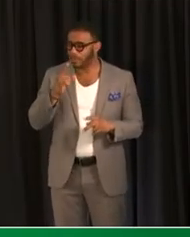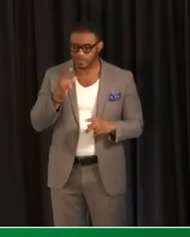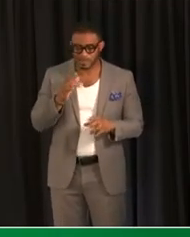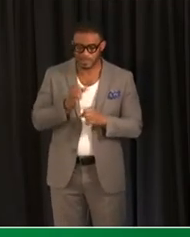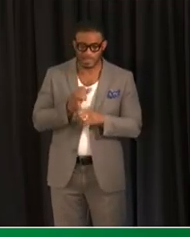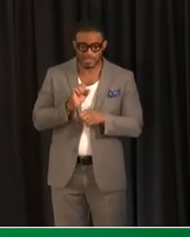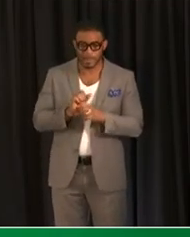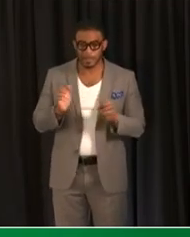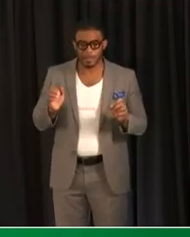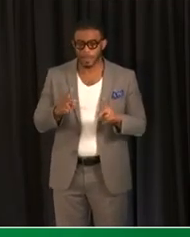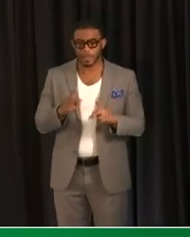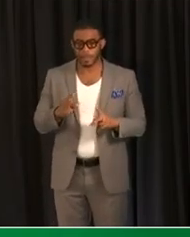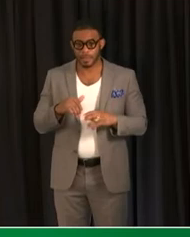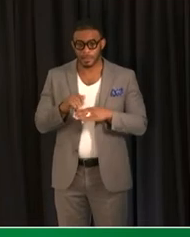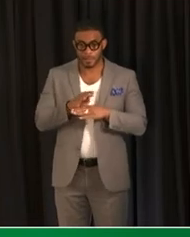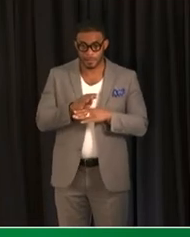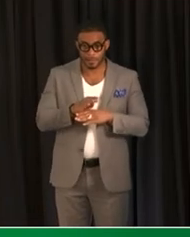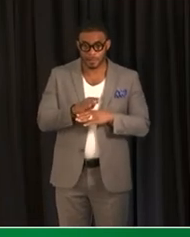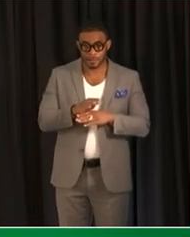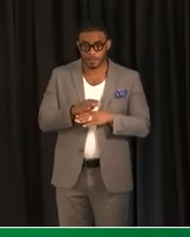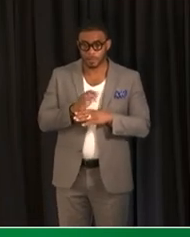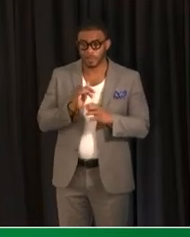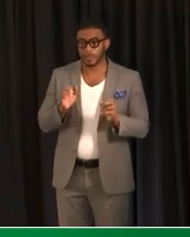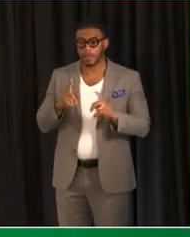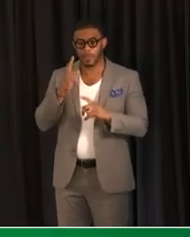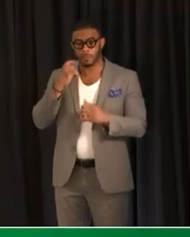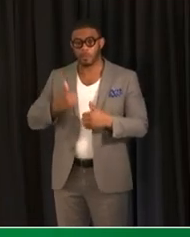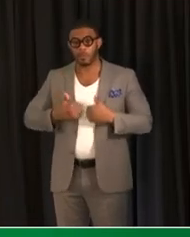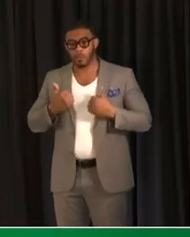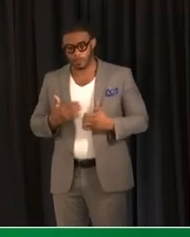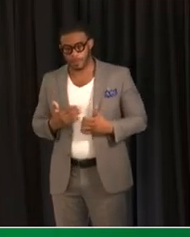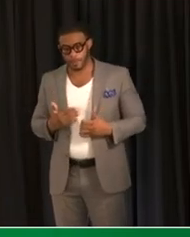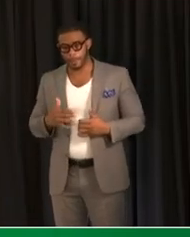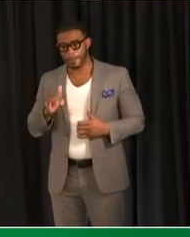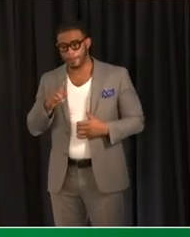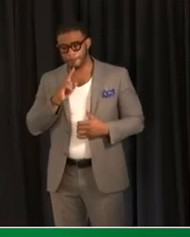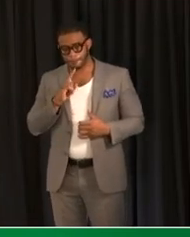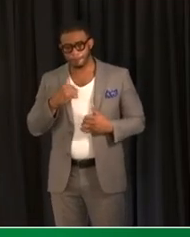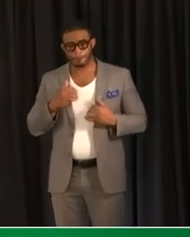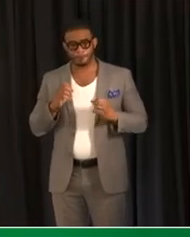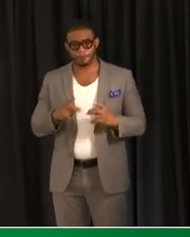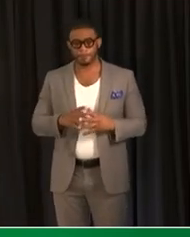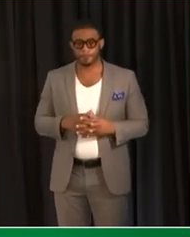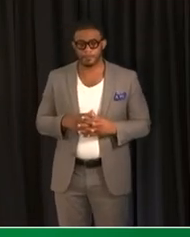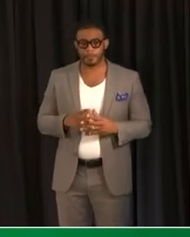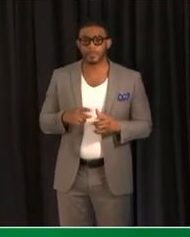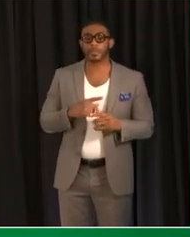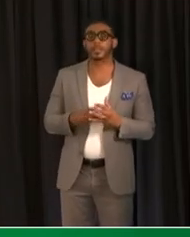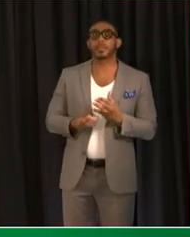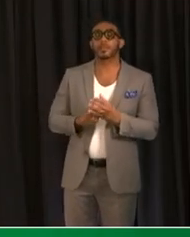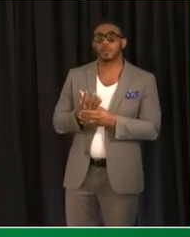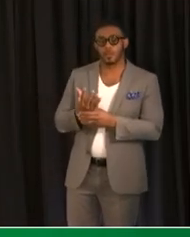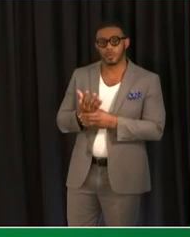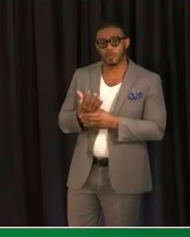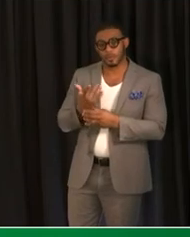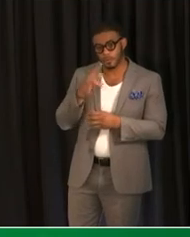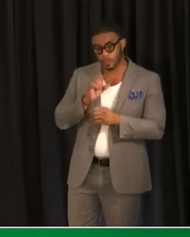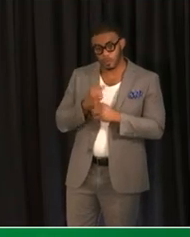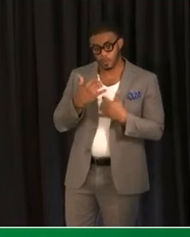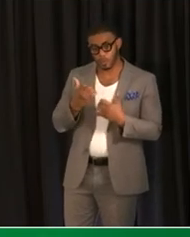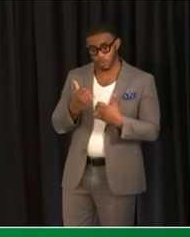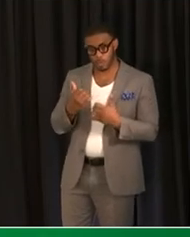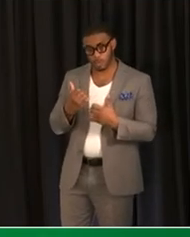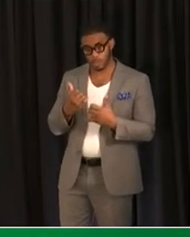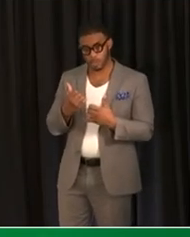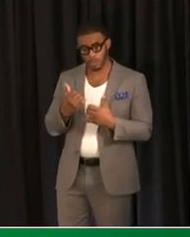And it's not just that we get those jobs back for the businesses, but we get them back for our residents so that they have opportunity. And then growth, because